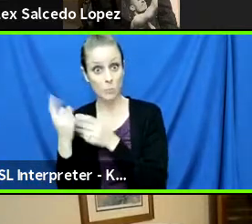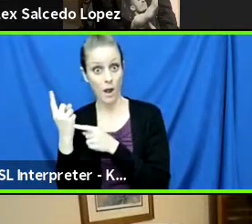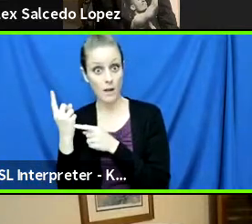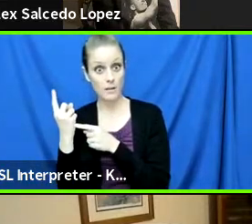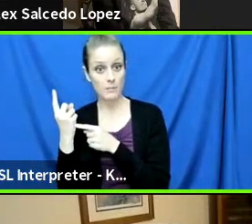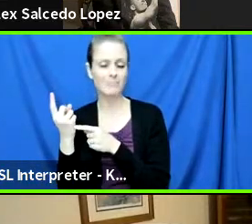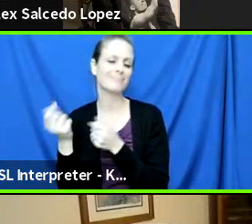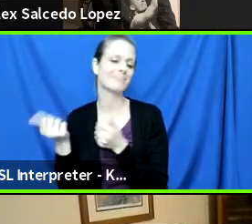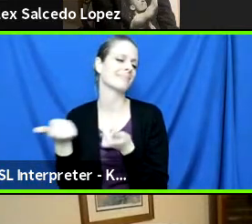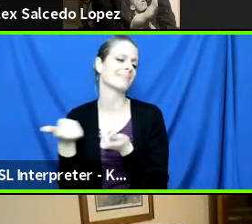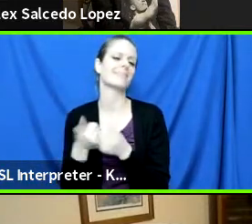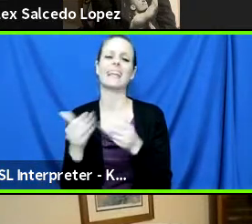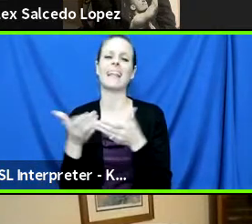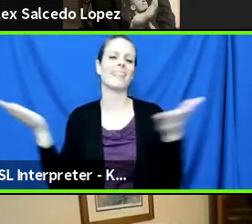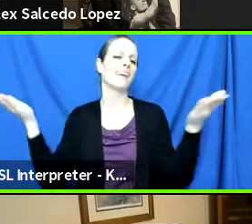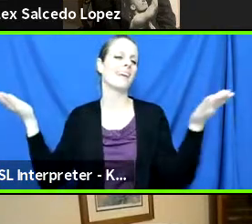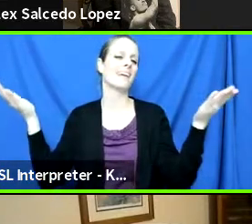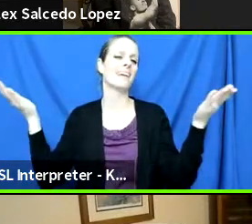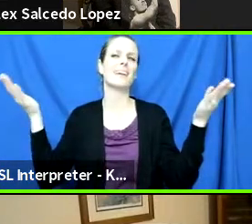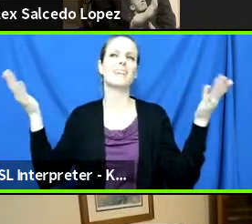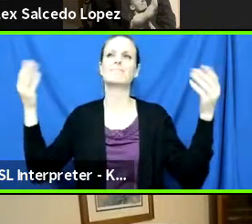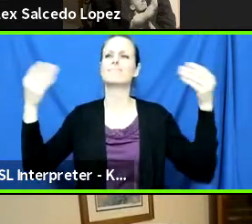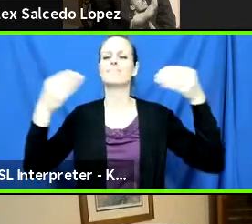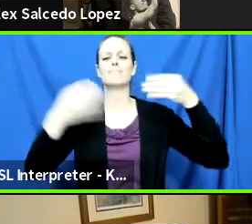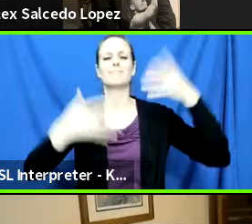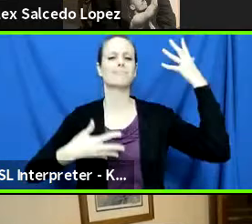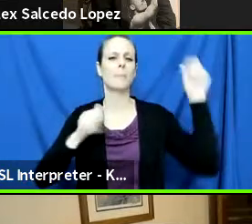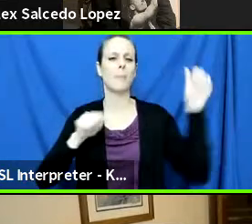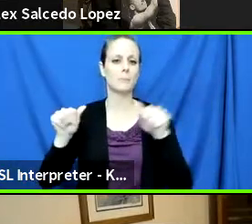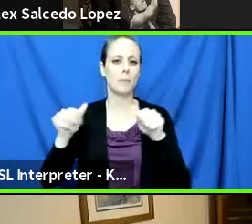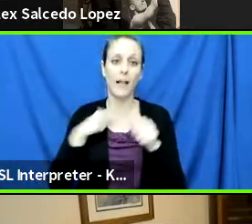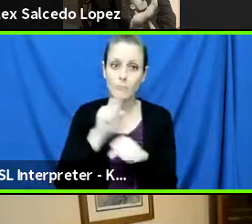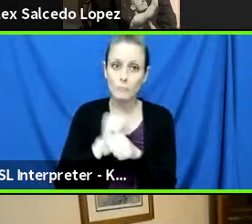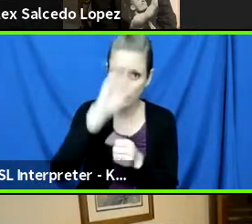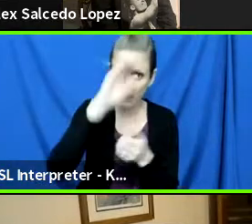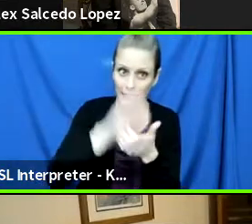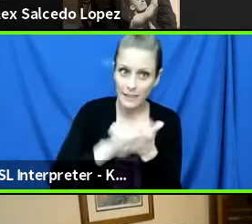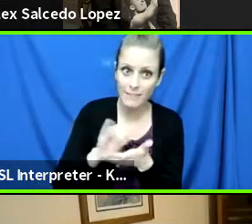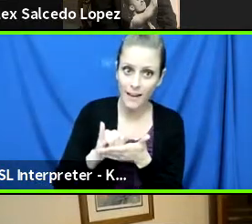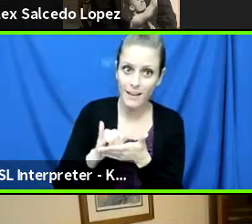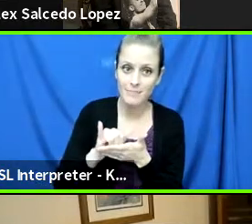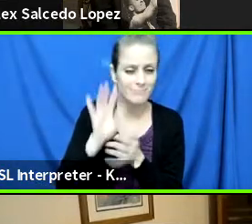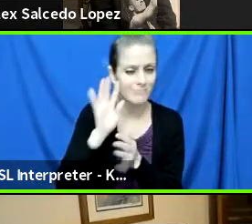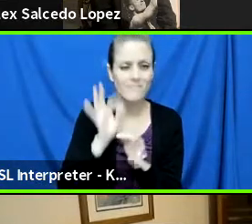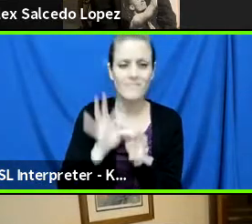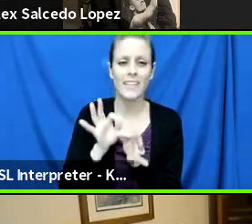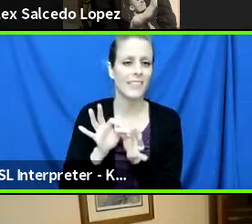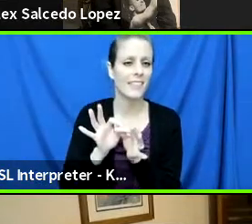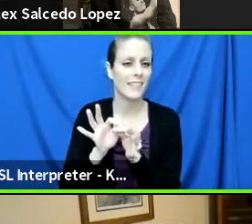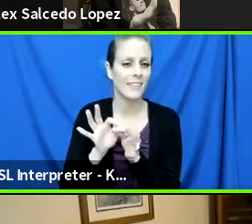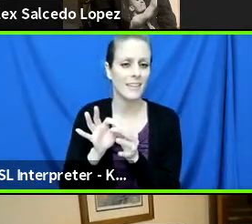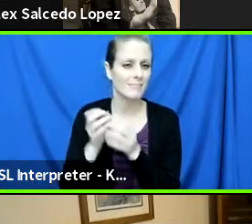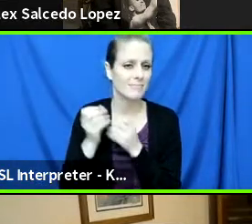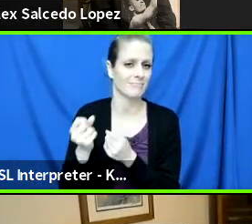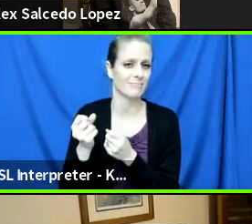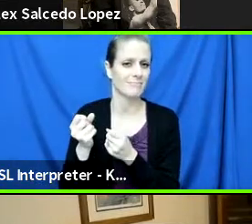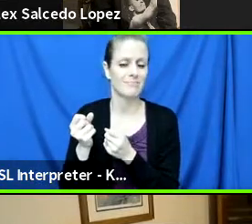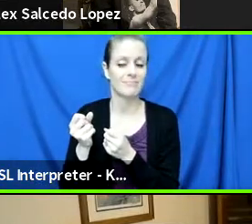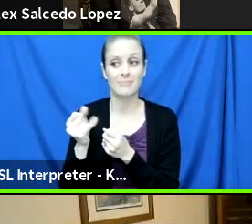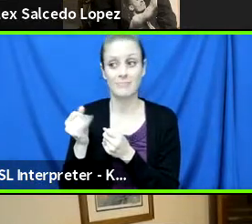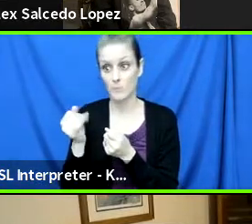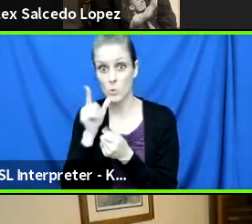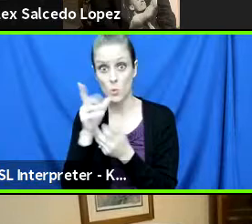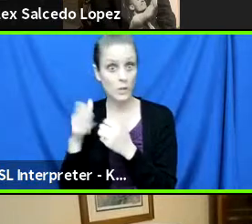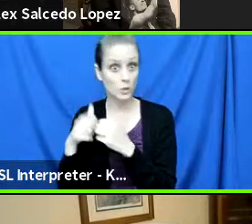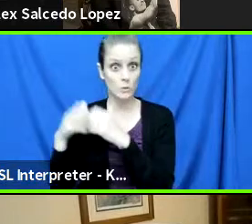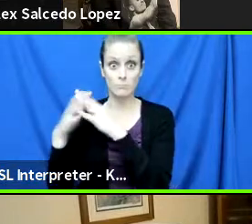anything is possible. And I truly believe that. And I have faith that whoever wants to make a door